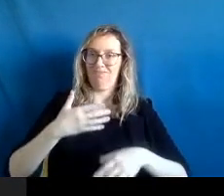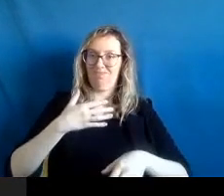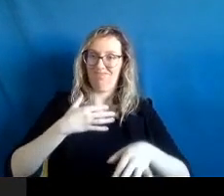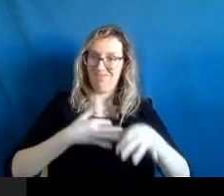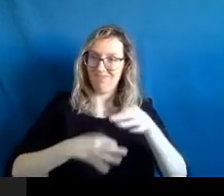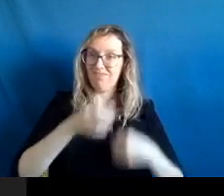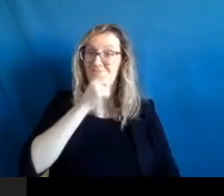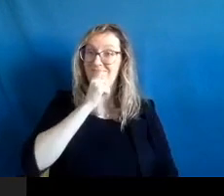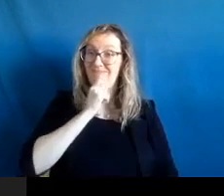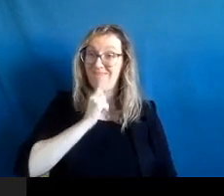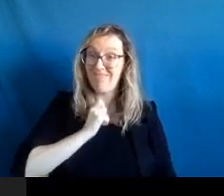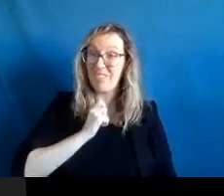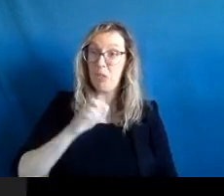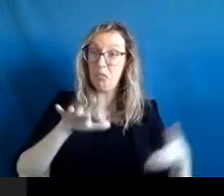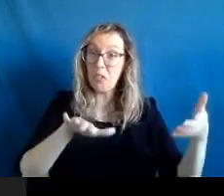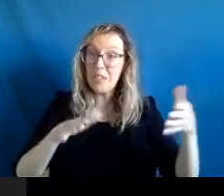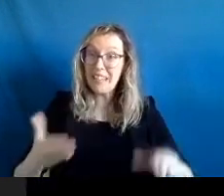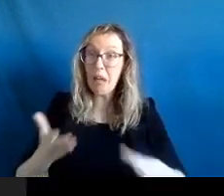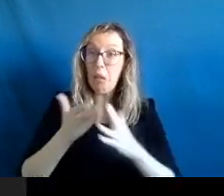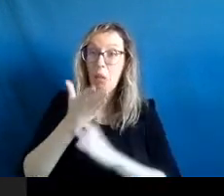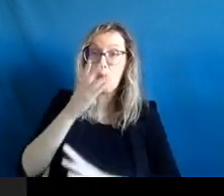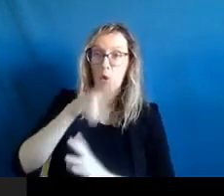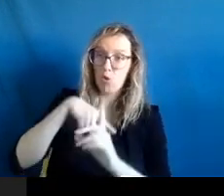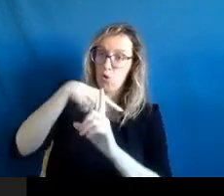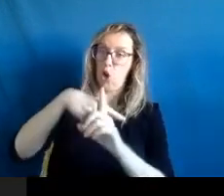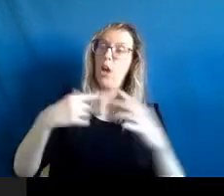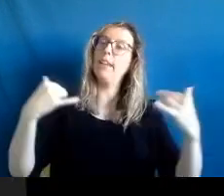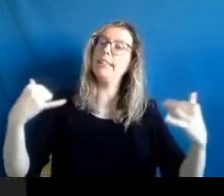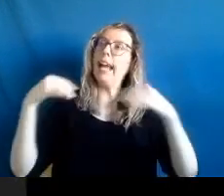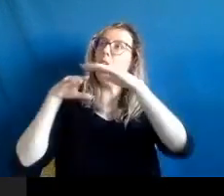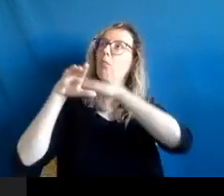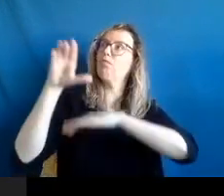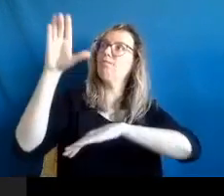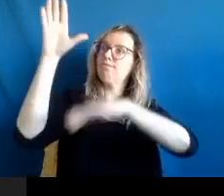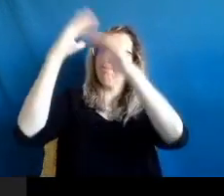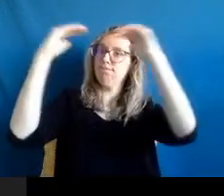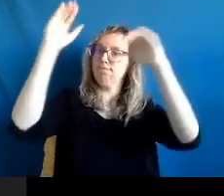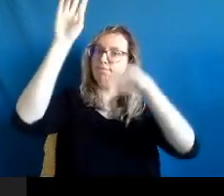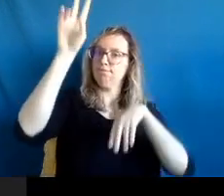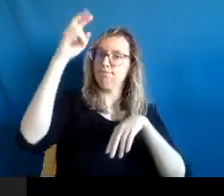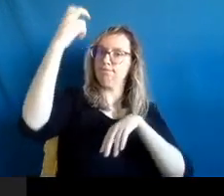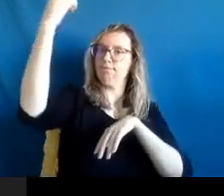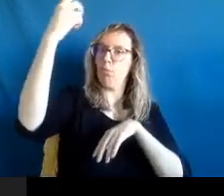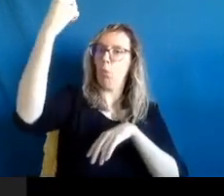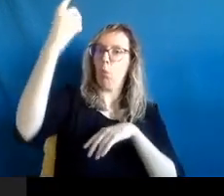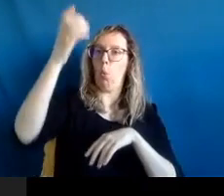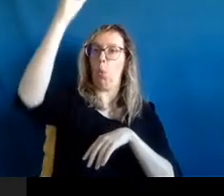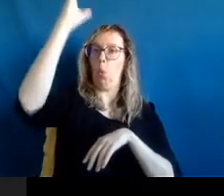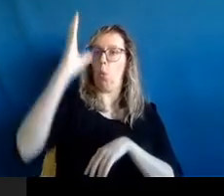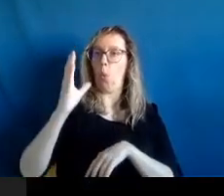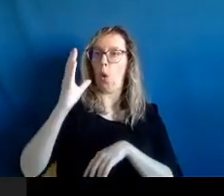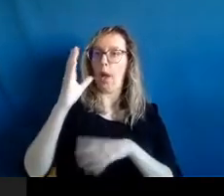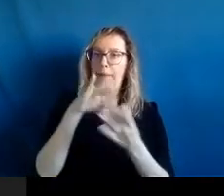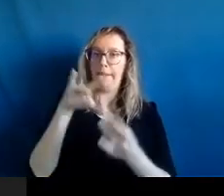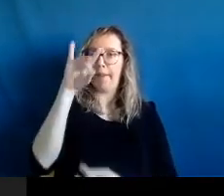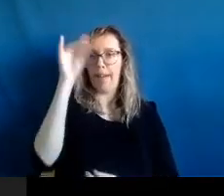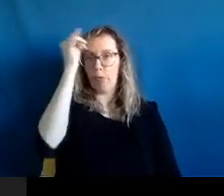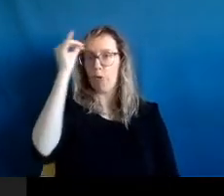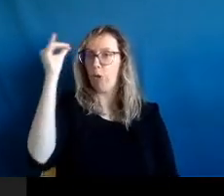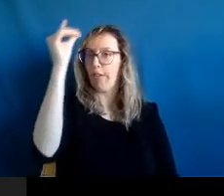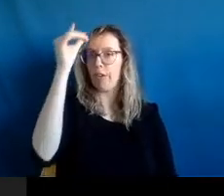cross, who now lives and reigns with you in the Holy Spirit, one God, forever and ever.